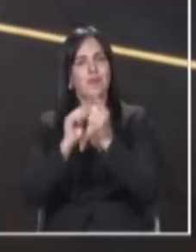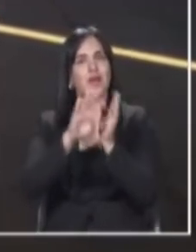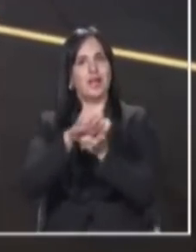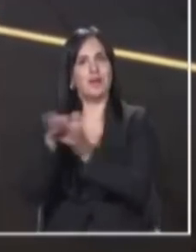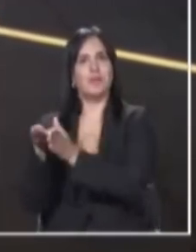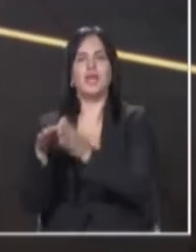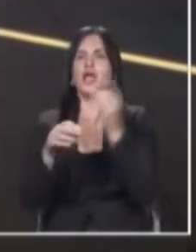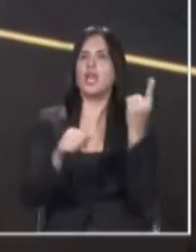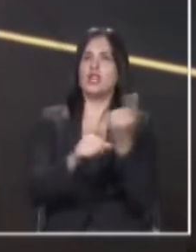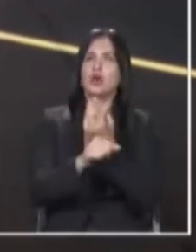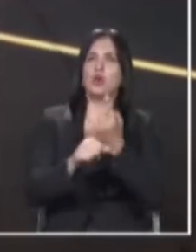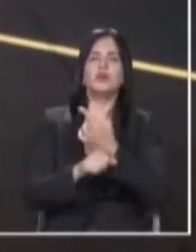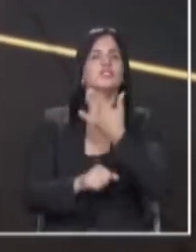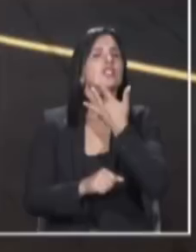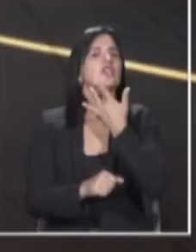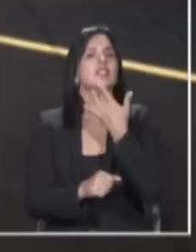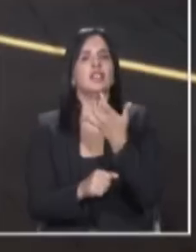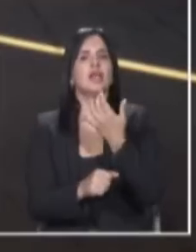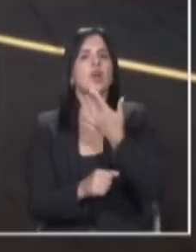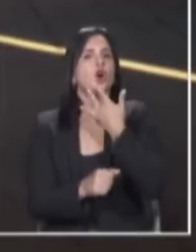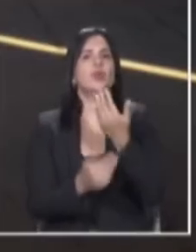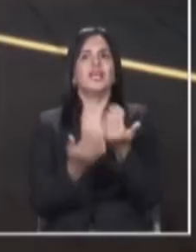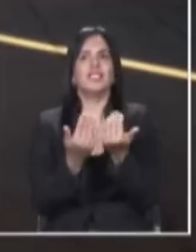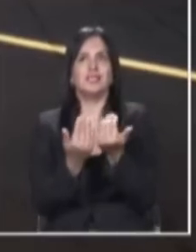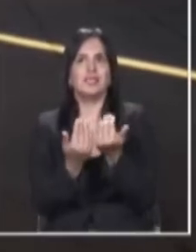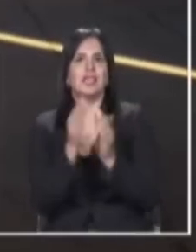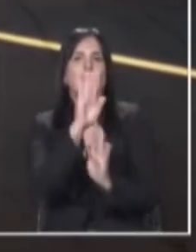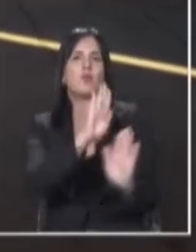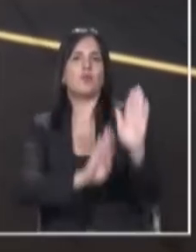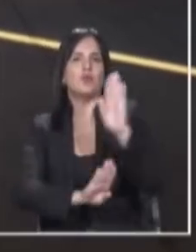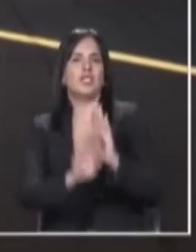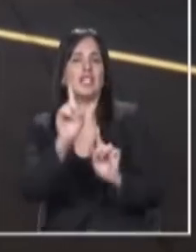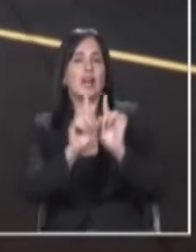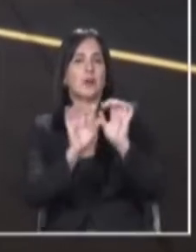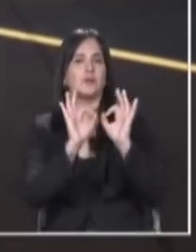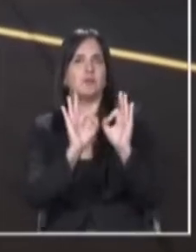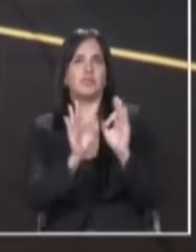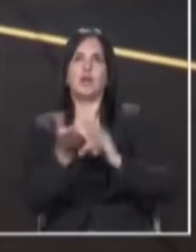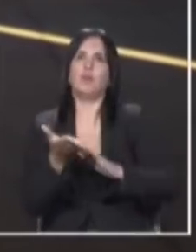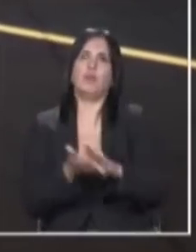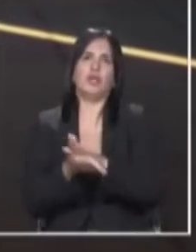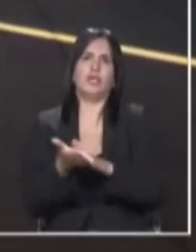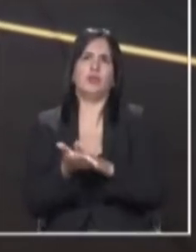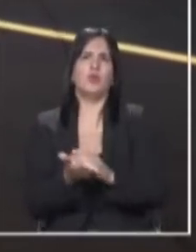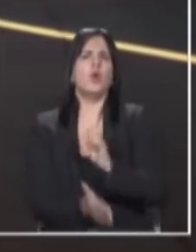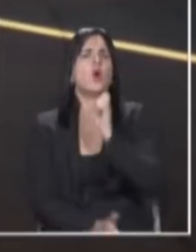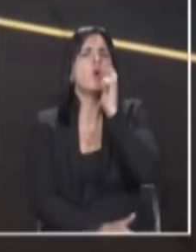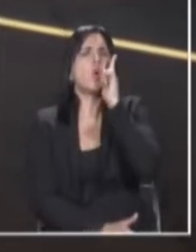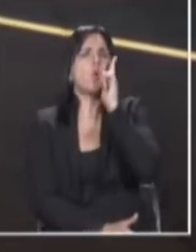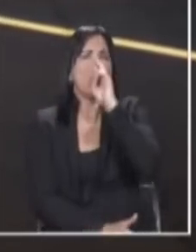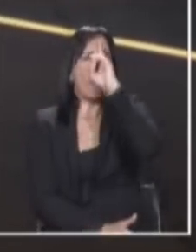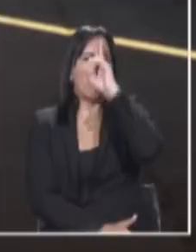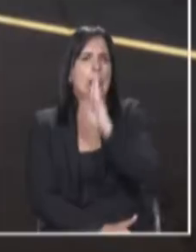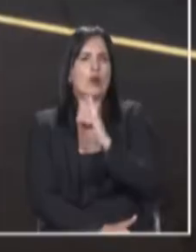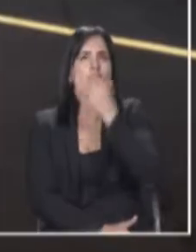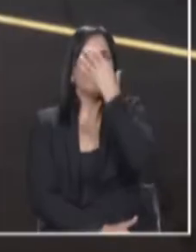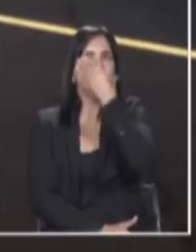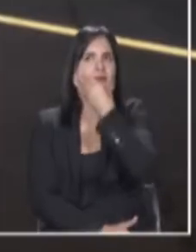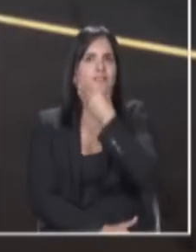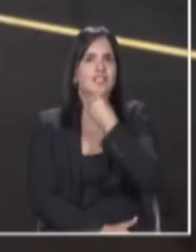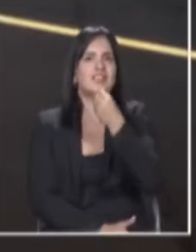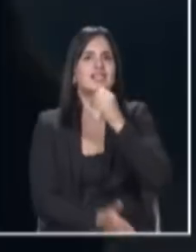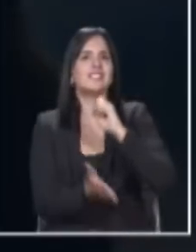talk about what we need or why do we need to protect something special for example what's the role of Beauty in